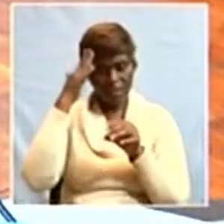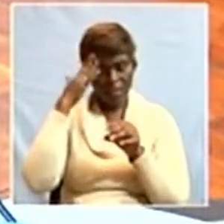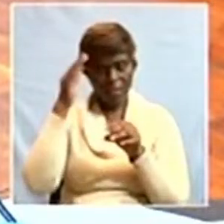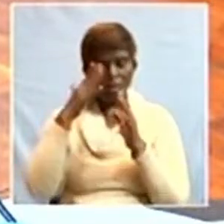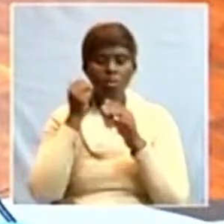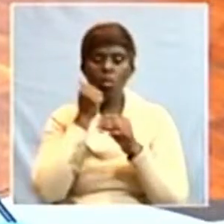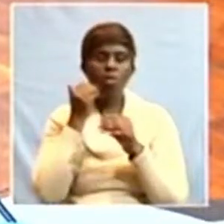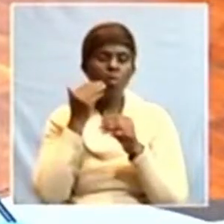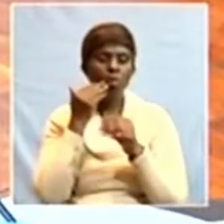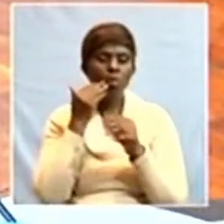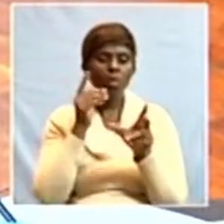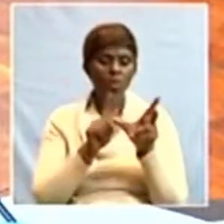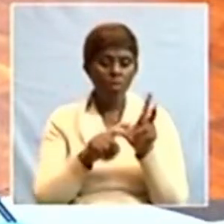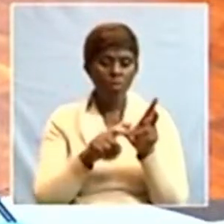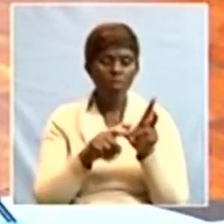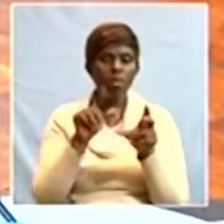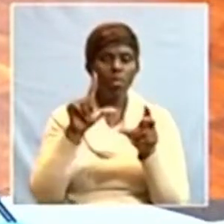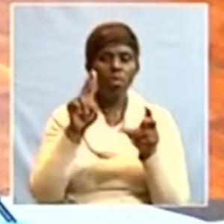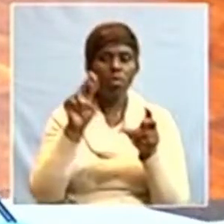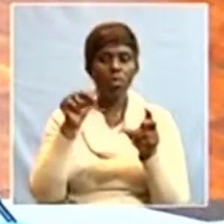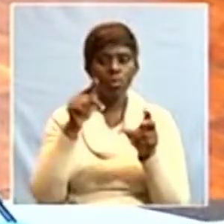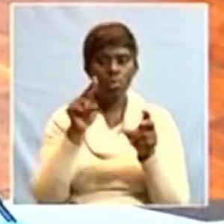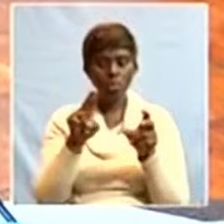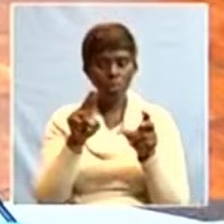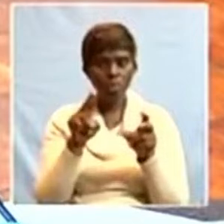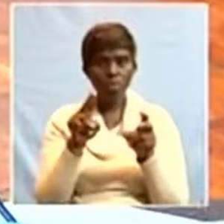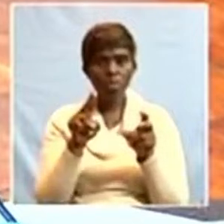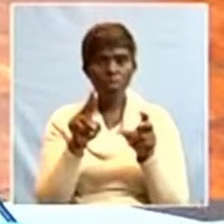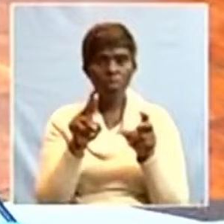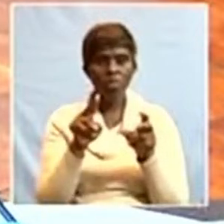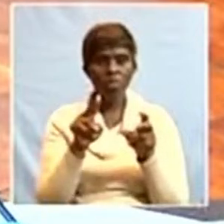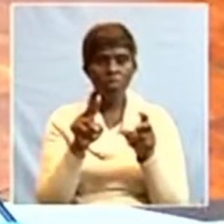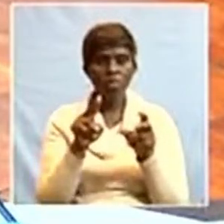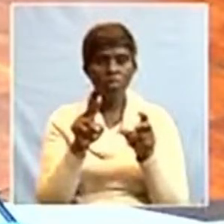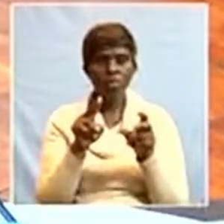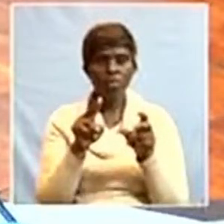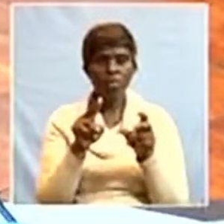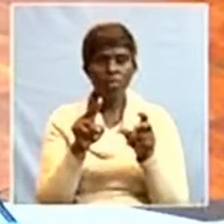household criteria, Honorable Lungu.